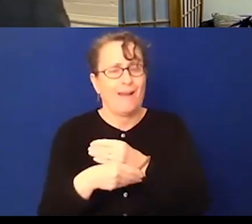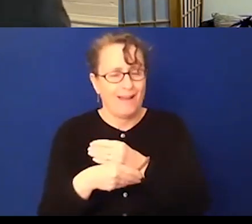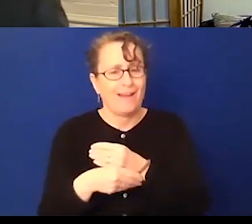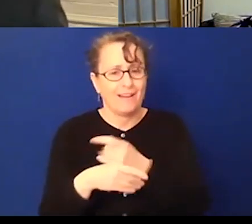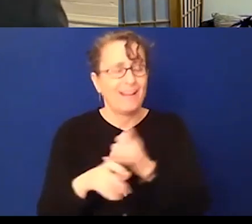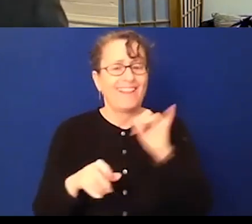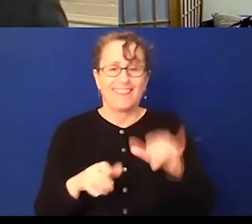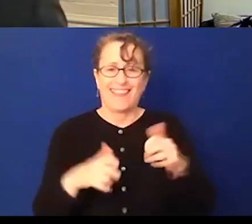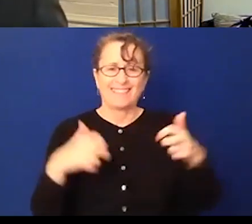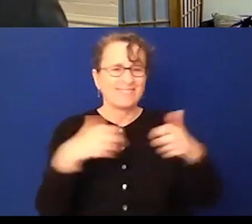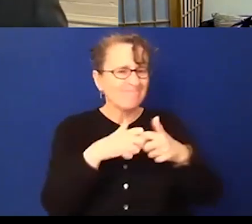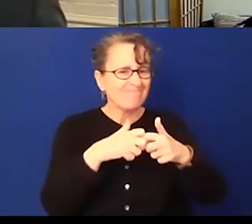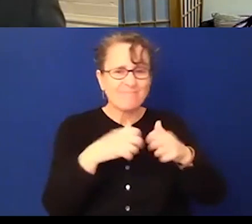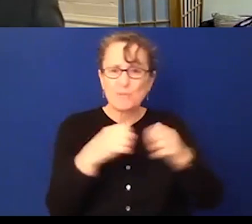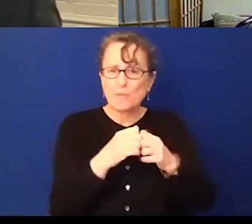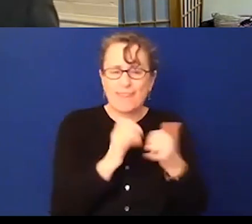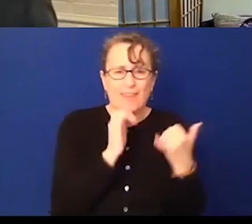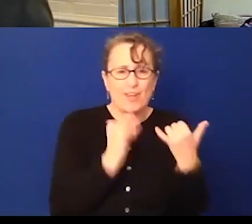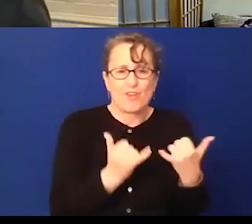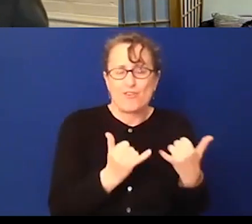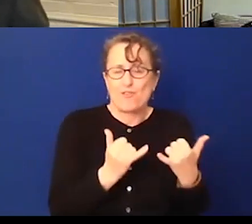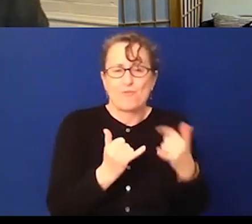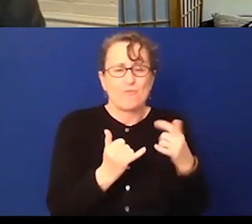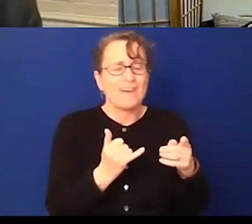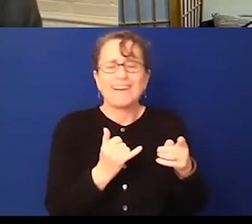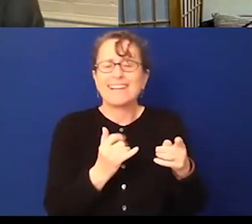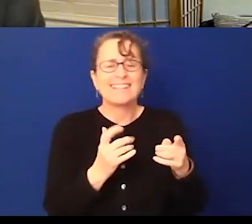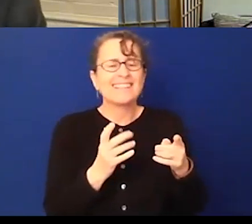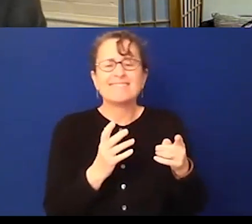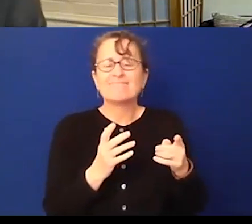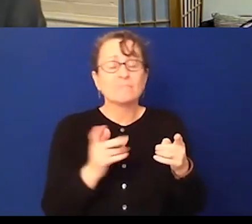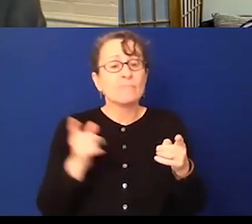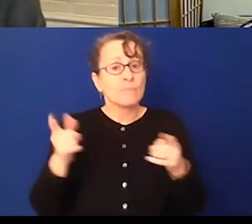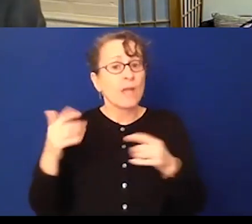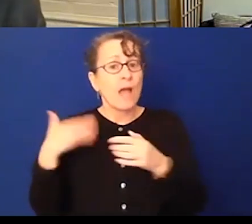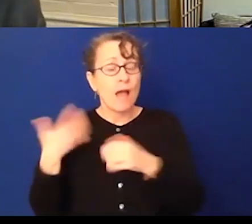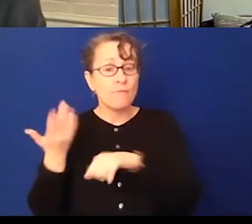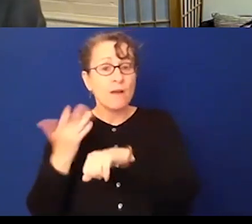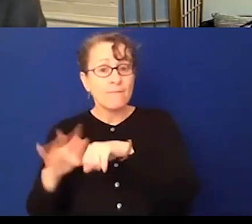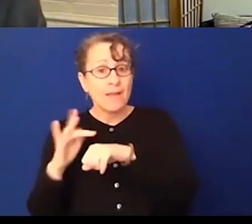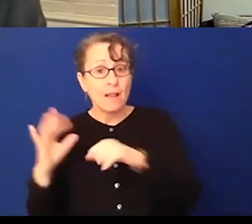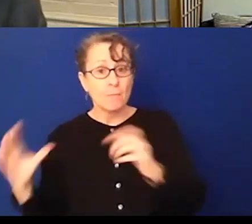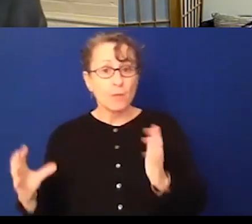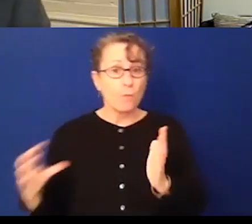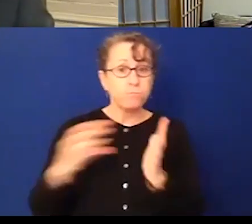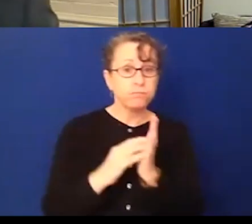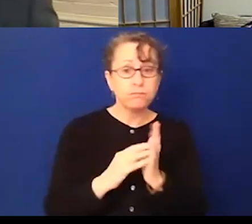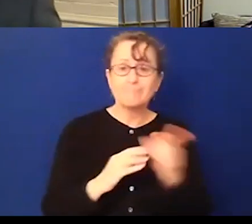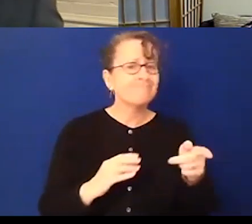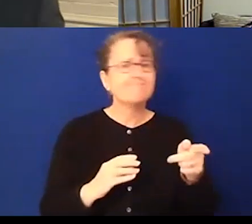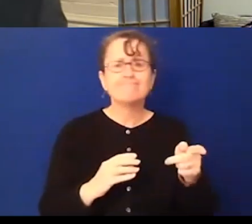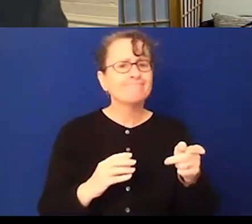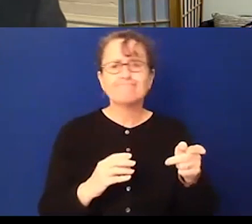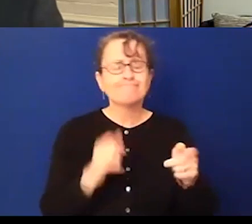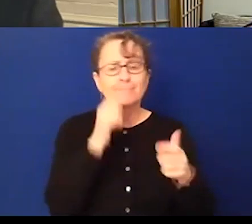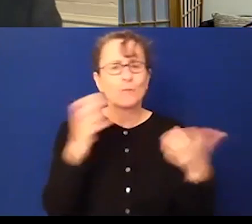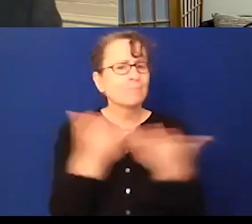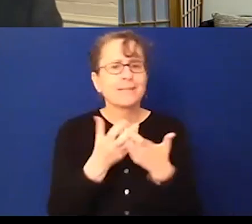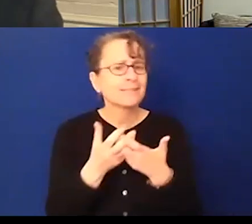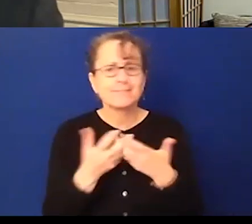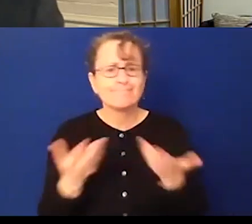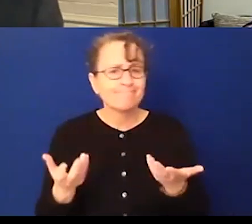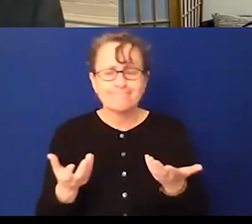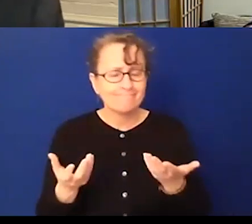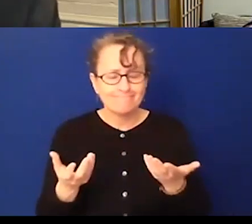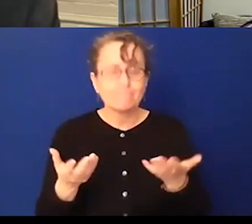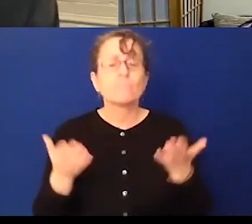it wasn't built that way. So we can't utilize the available implements. So it's about